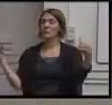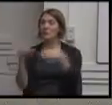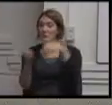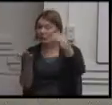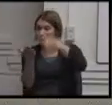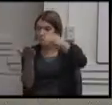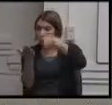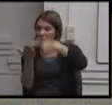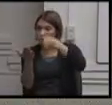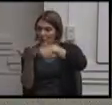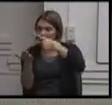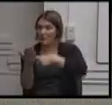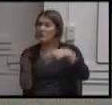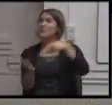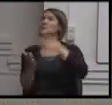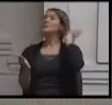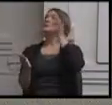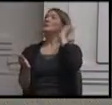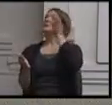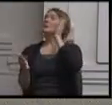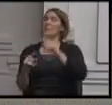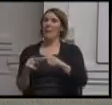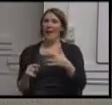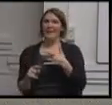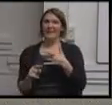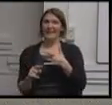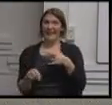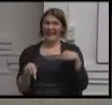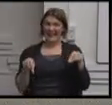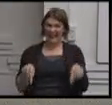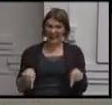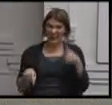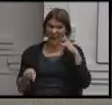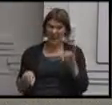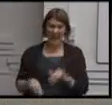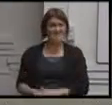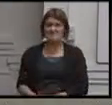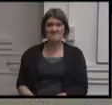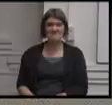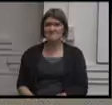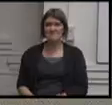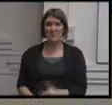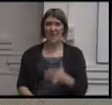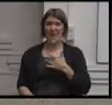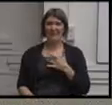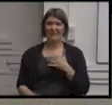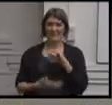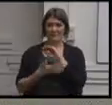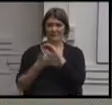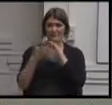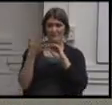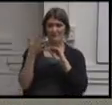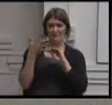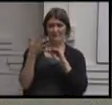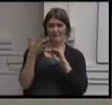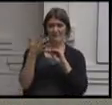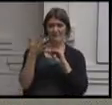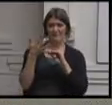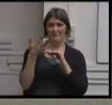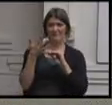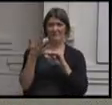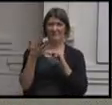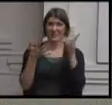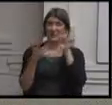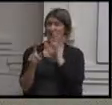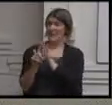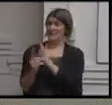so this case, I just don't see it's rising to the level of us talking about it, because it's no different than what we